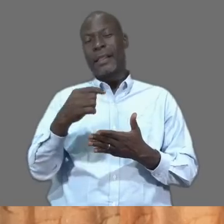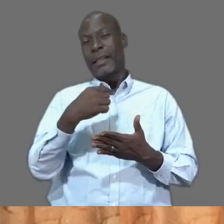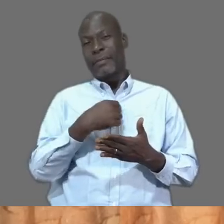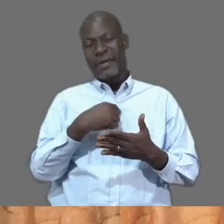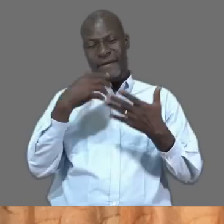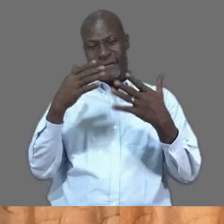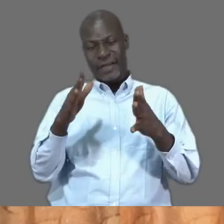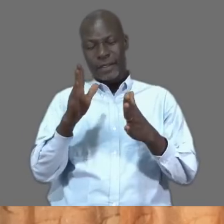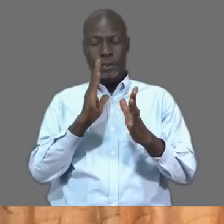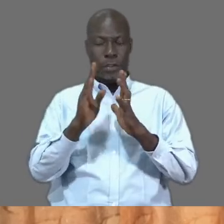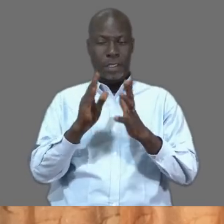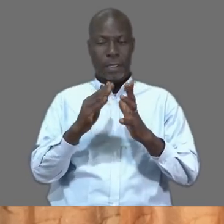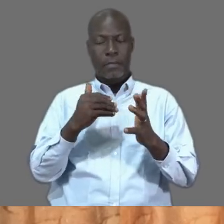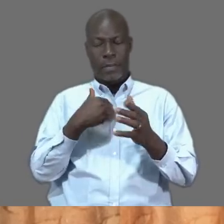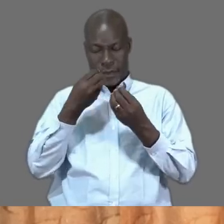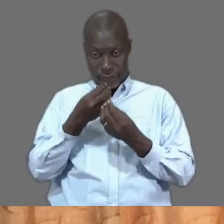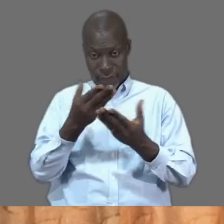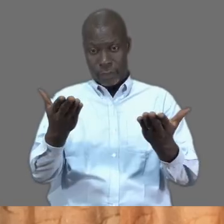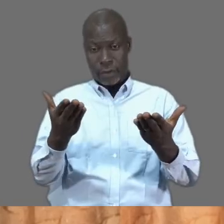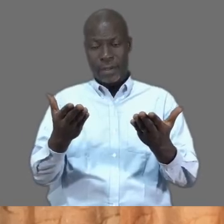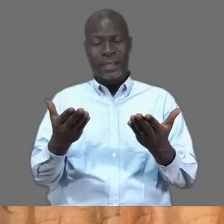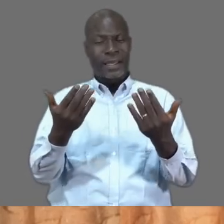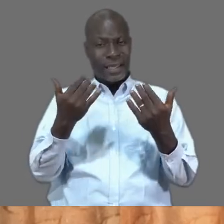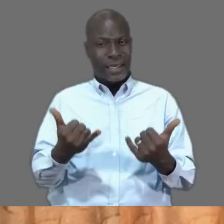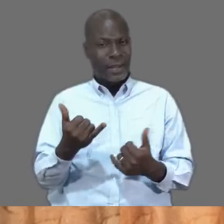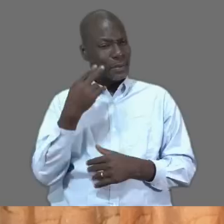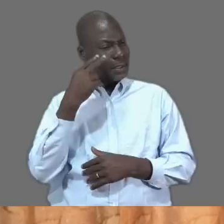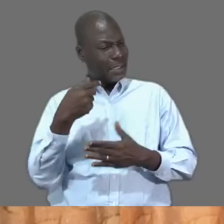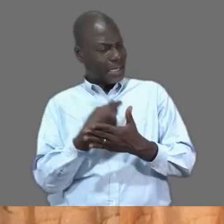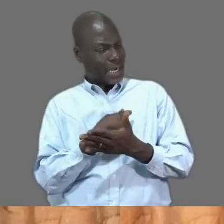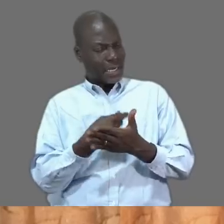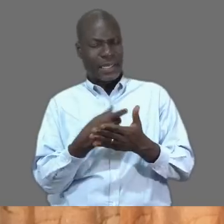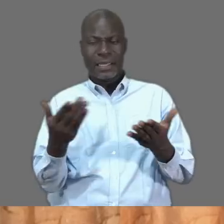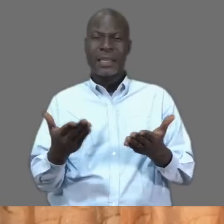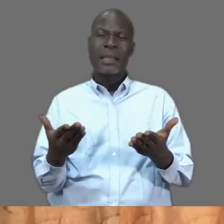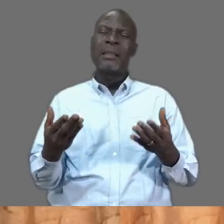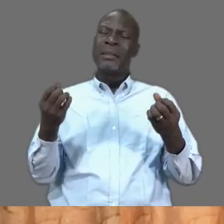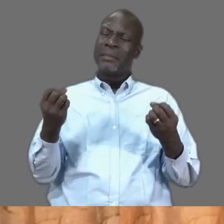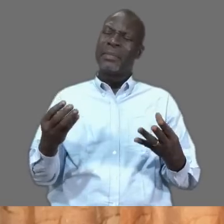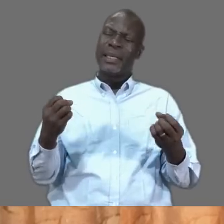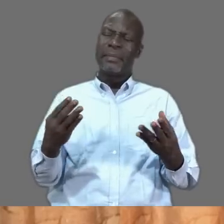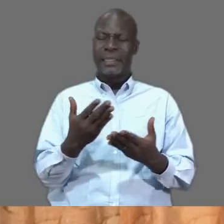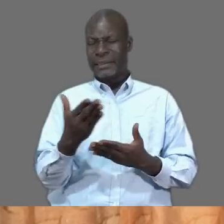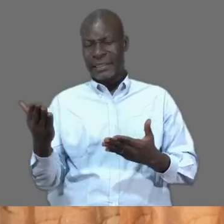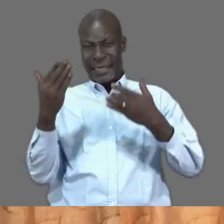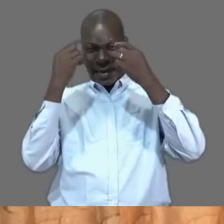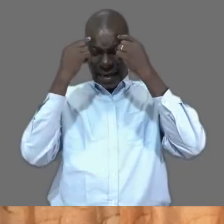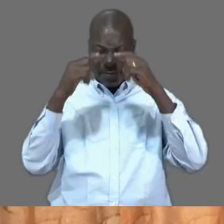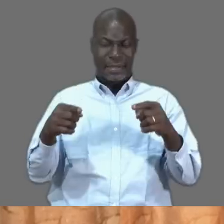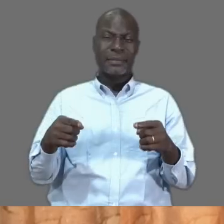aya no me ba be ka kira wo se se wo dan woni hwe gan na ha enema bia e koso na nsan